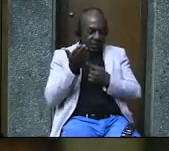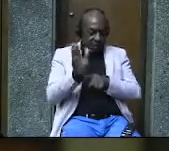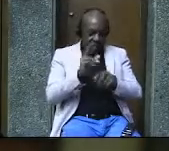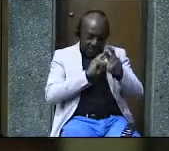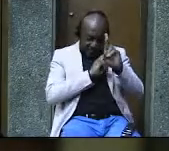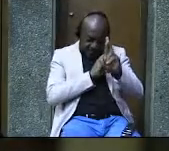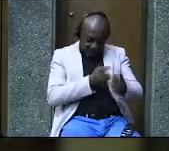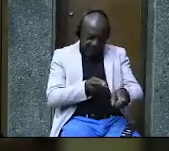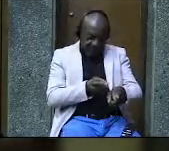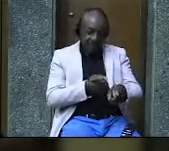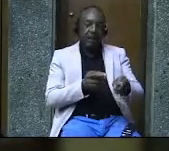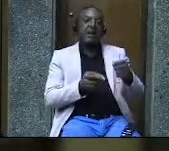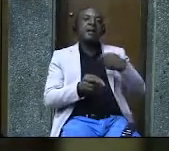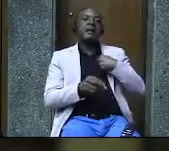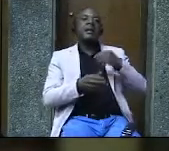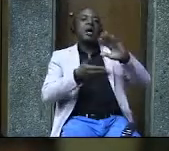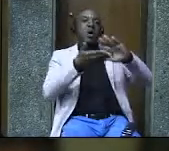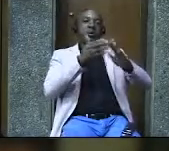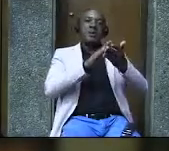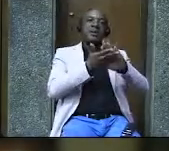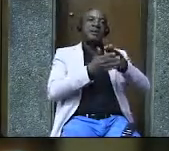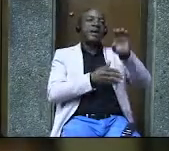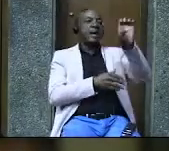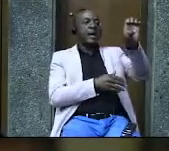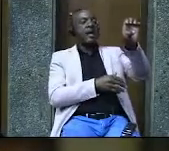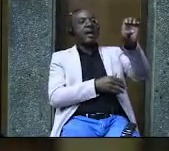singabantu base-Everton. I-leadership le